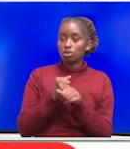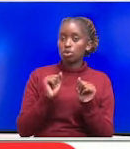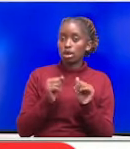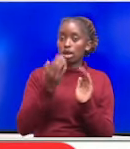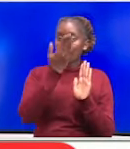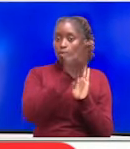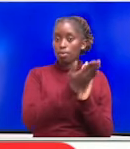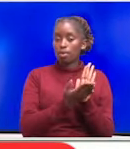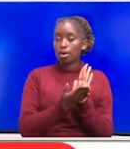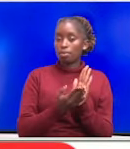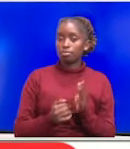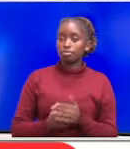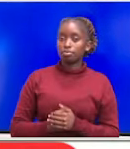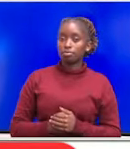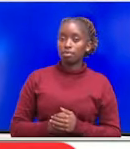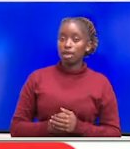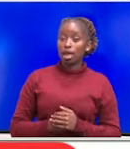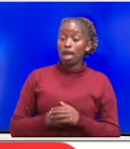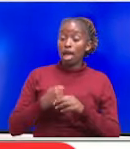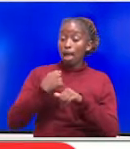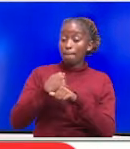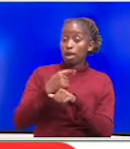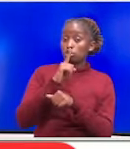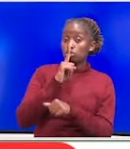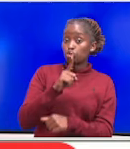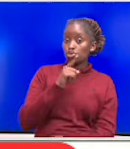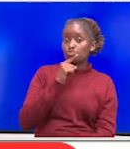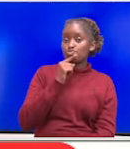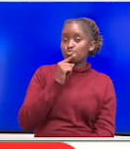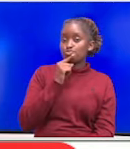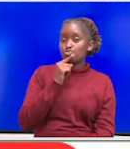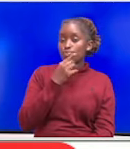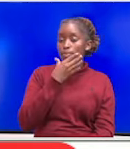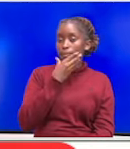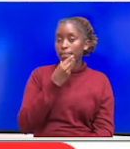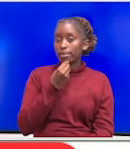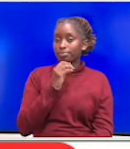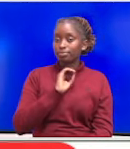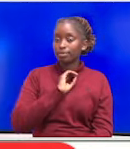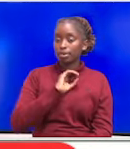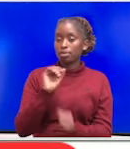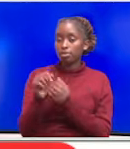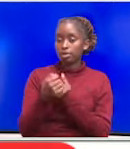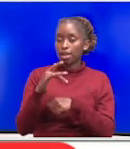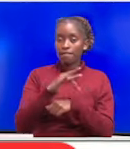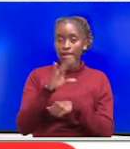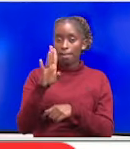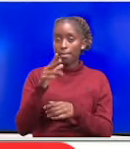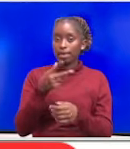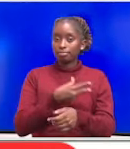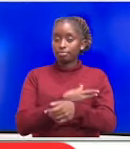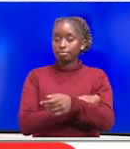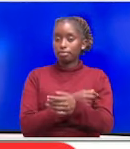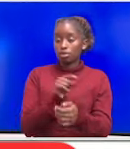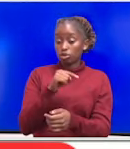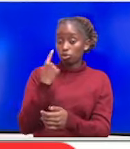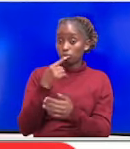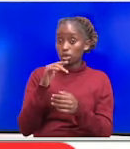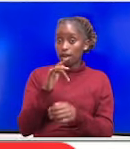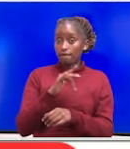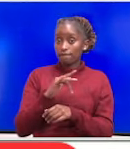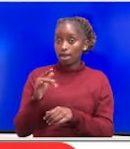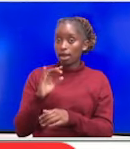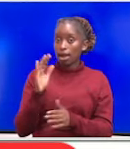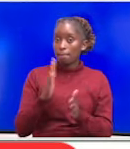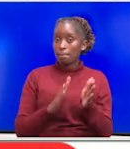in Tetu. Ensuring that our boy child is not affected by the drugs and substance abuse. Those that are affected, our